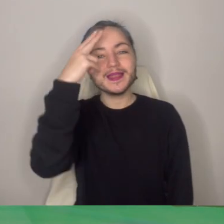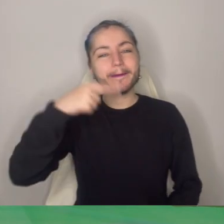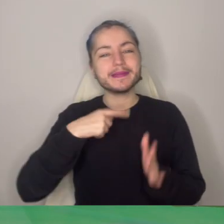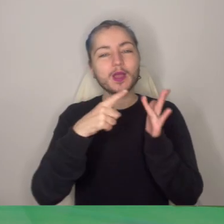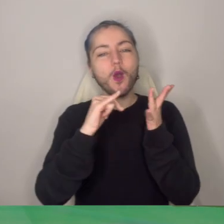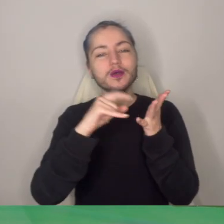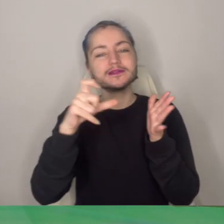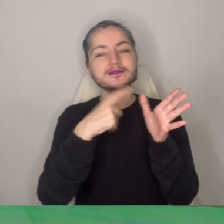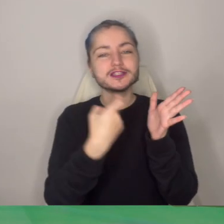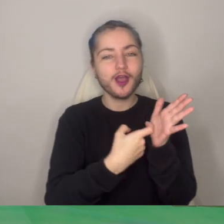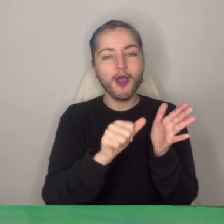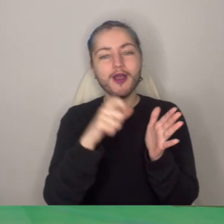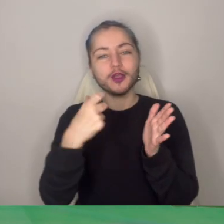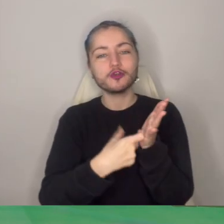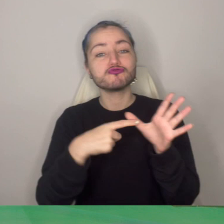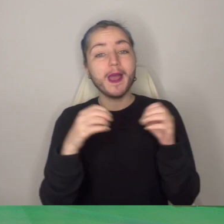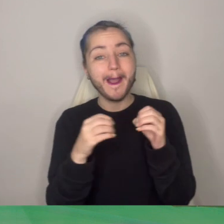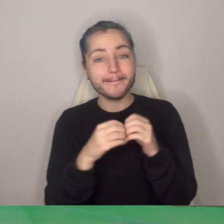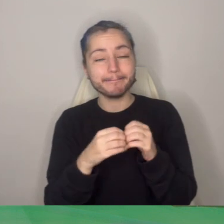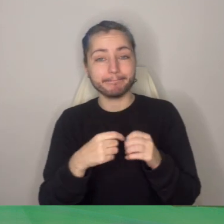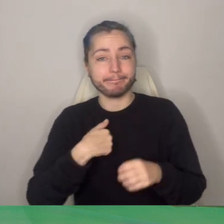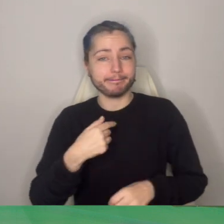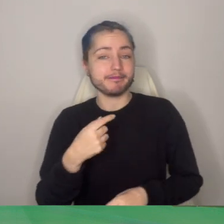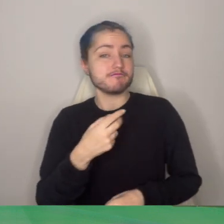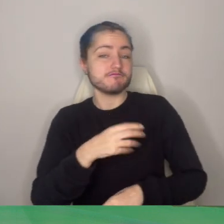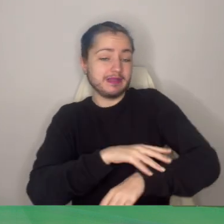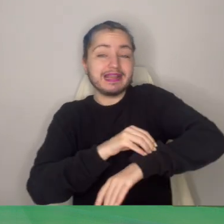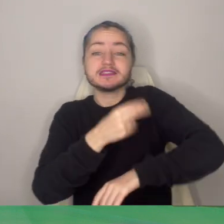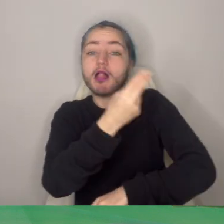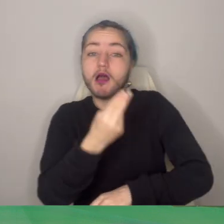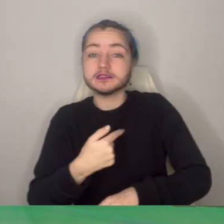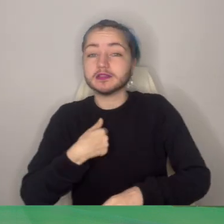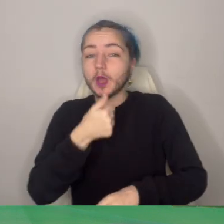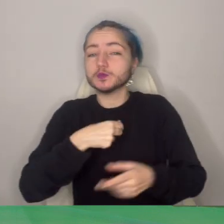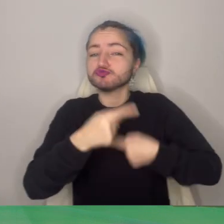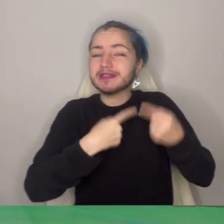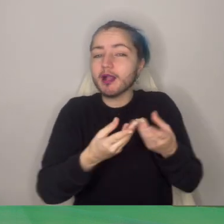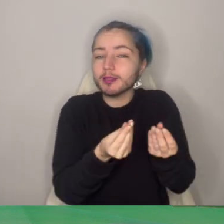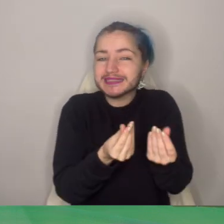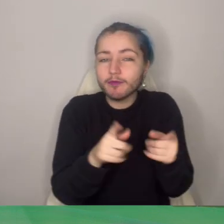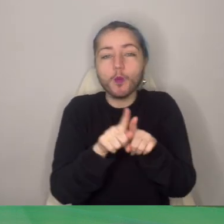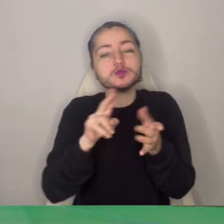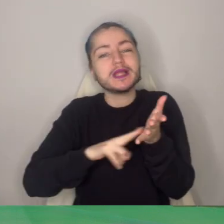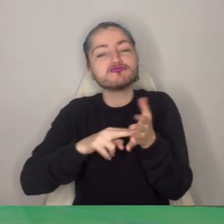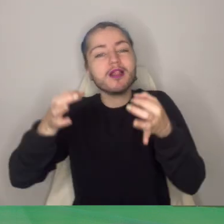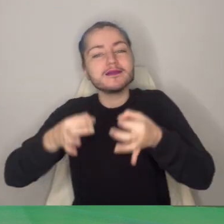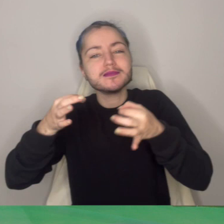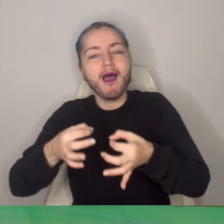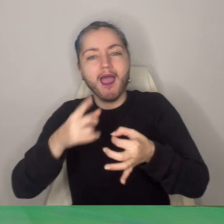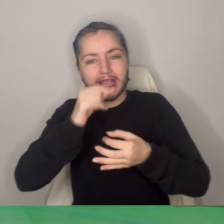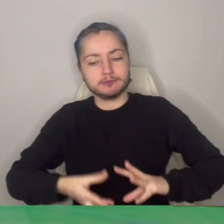My name is Oscar Crabb. I am a textile artist who works with recycled materials and natural dyes to